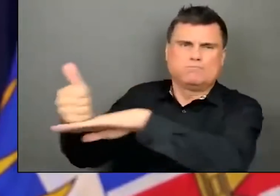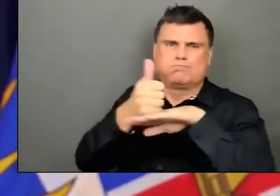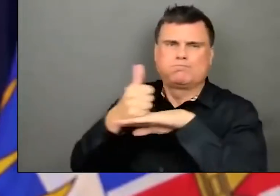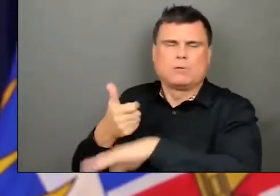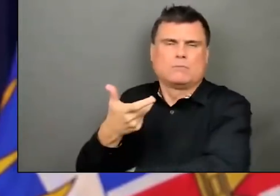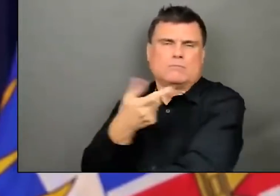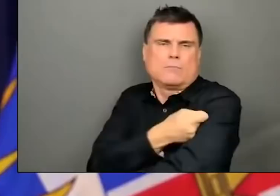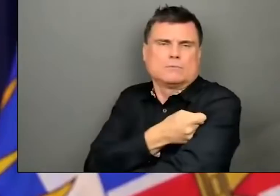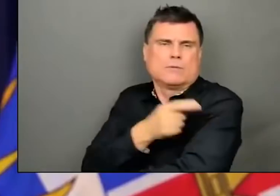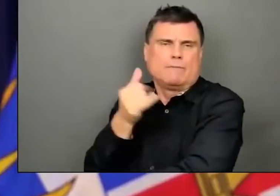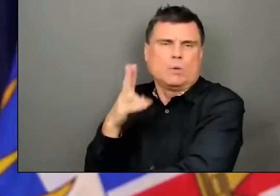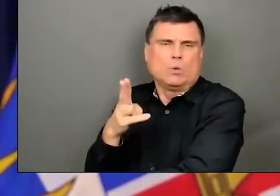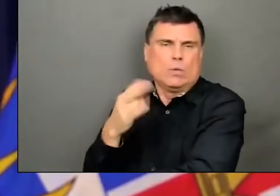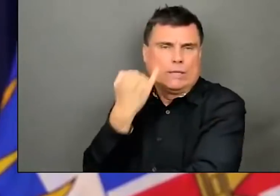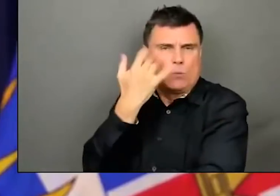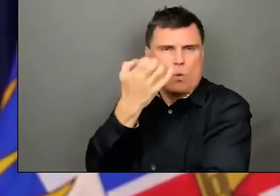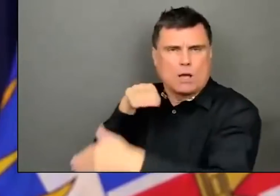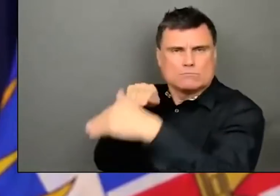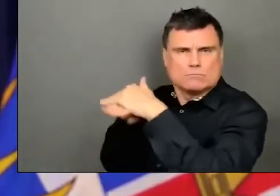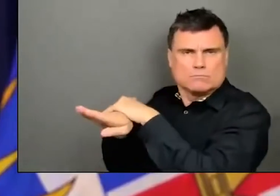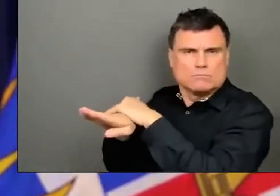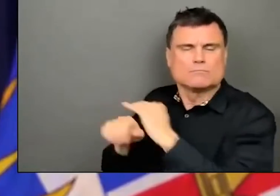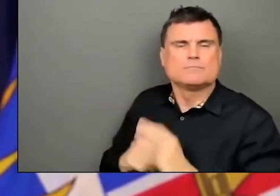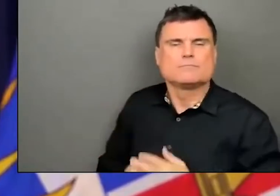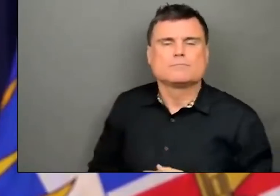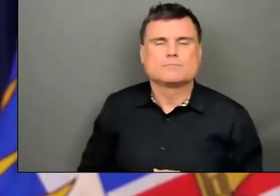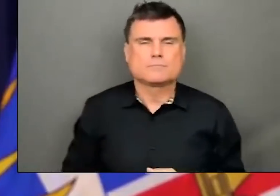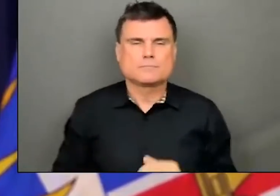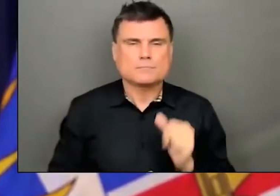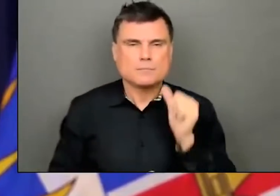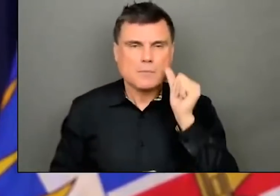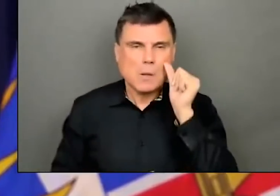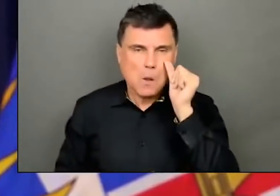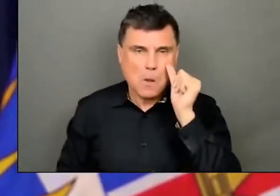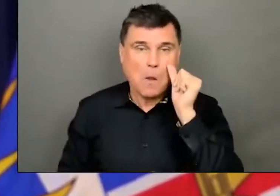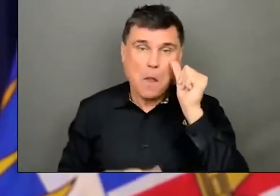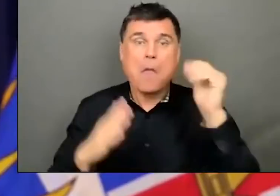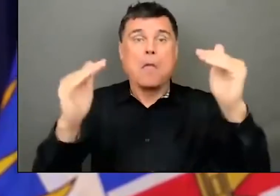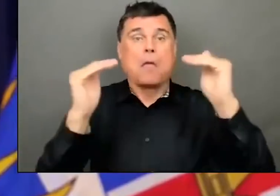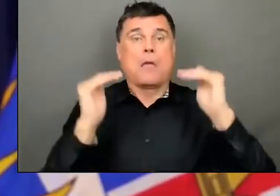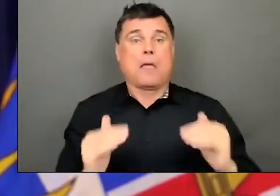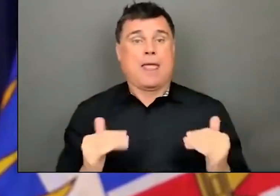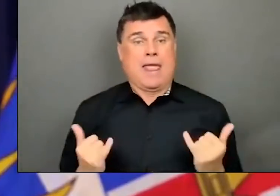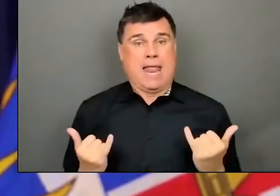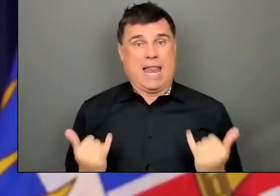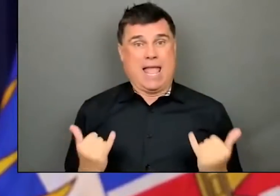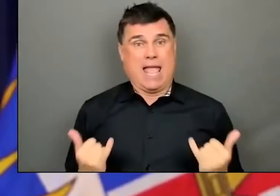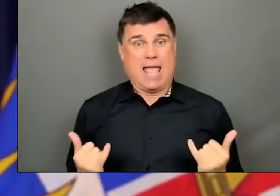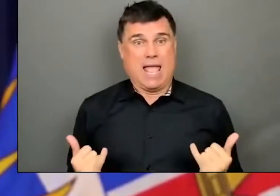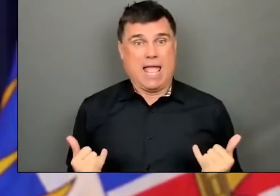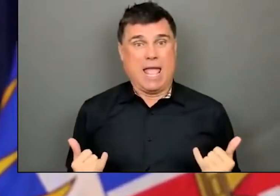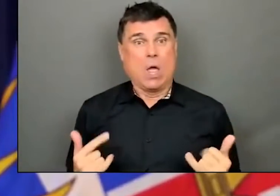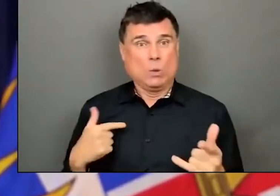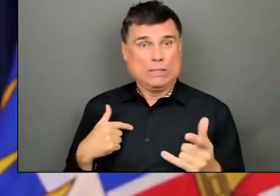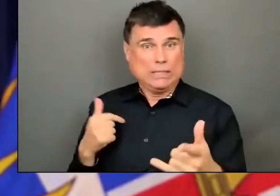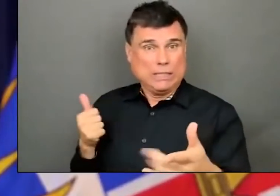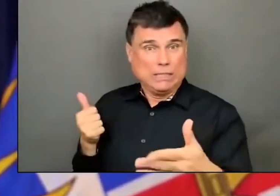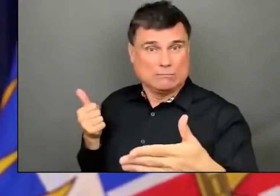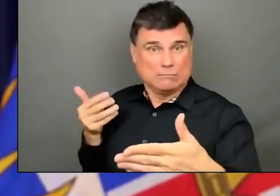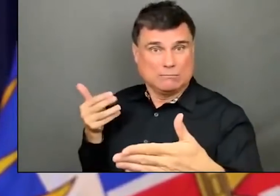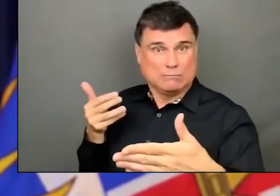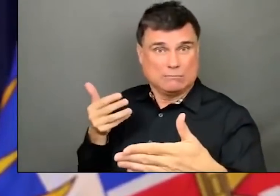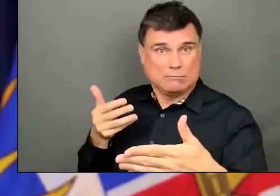season in great depth that not to lose sight of the fact that when we go somewhere, we bring that risk with us.